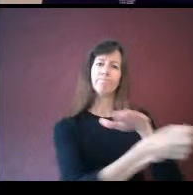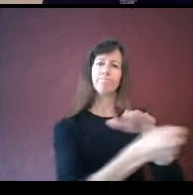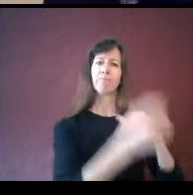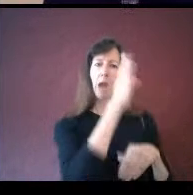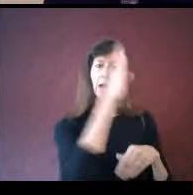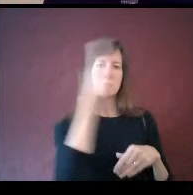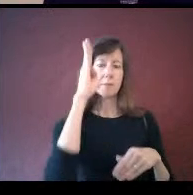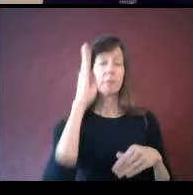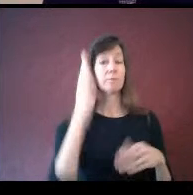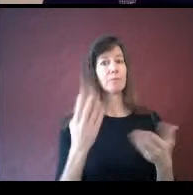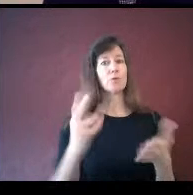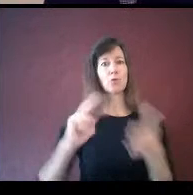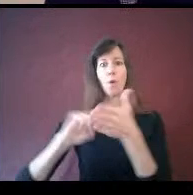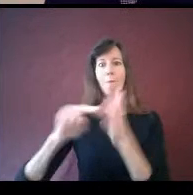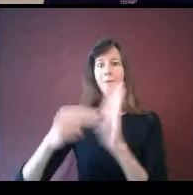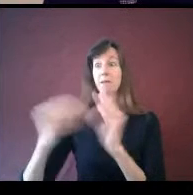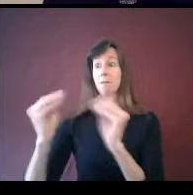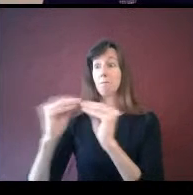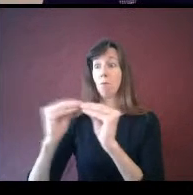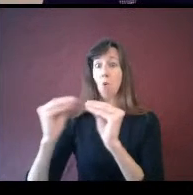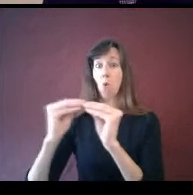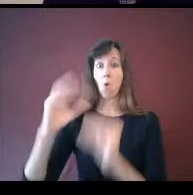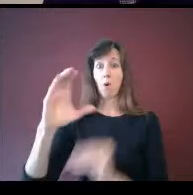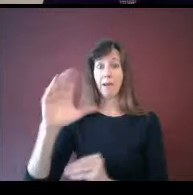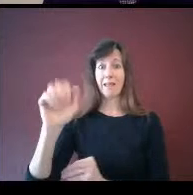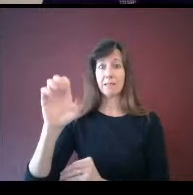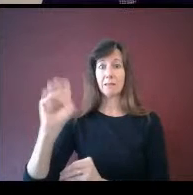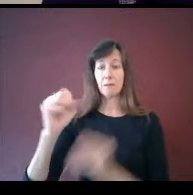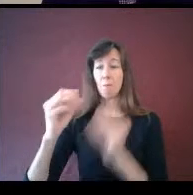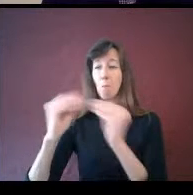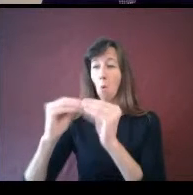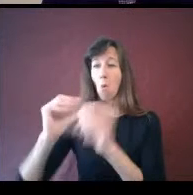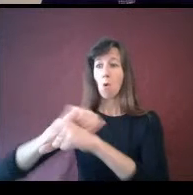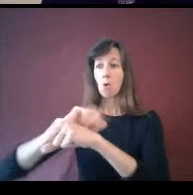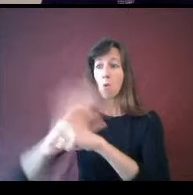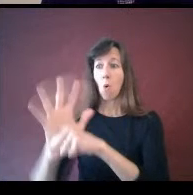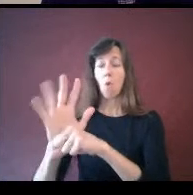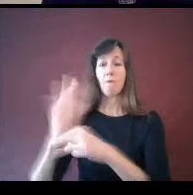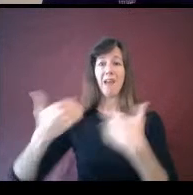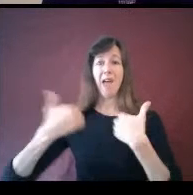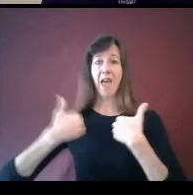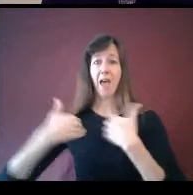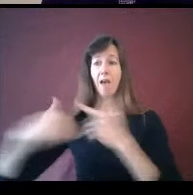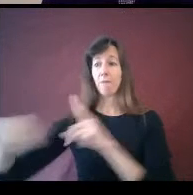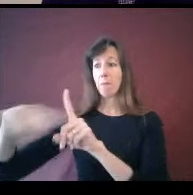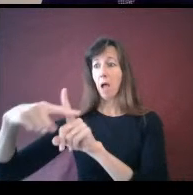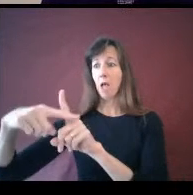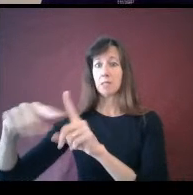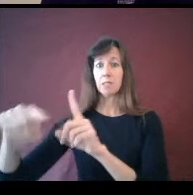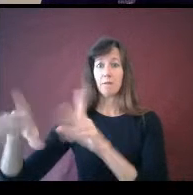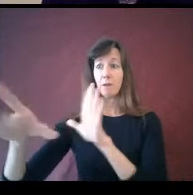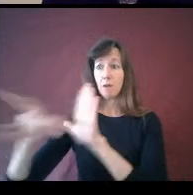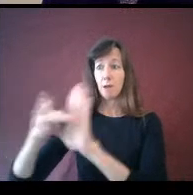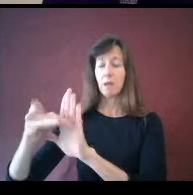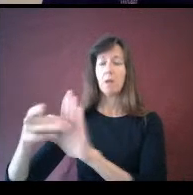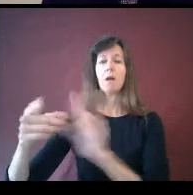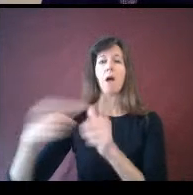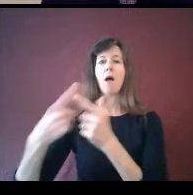COVID, the higher the likelihood that we will test our hospital system. And that's where that projection number comes from.